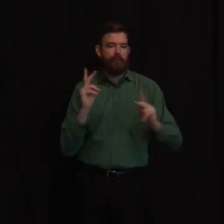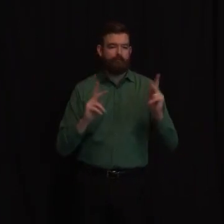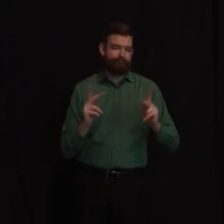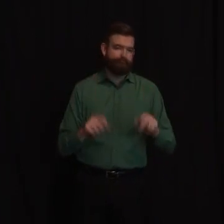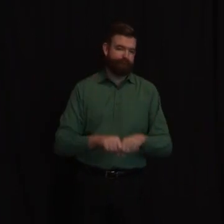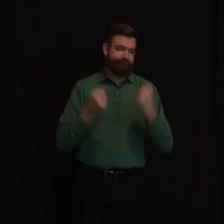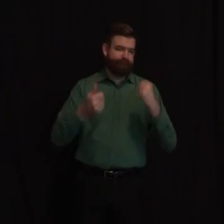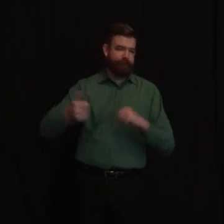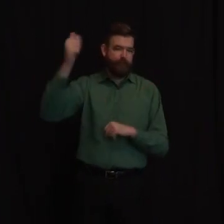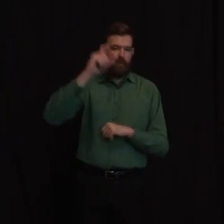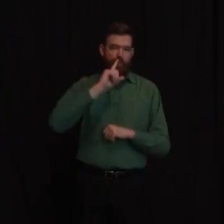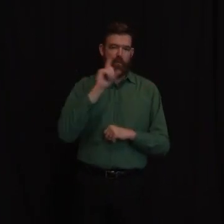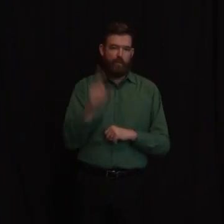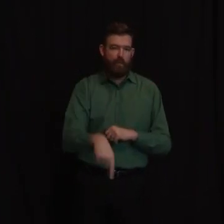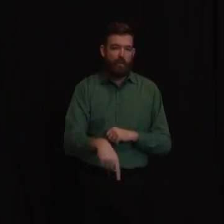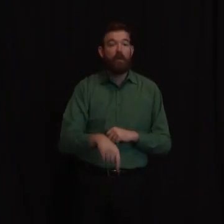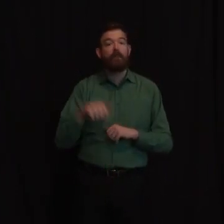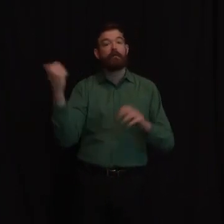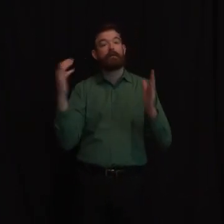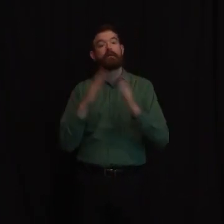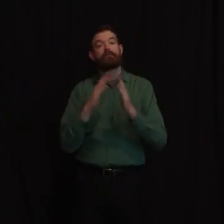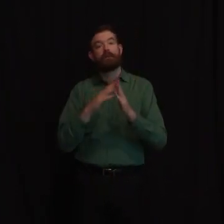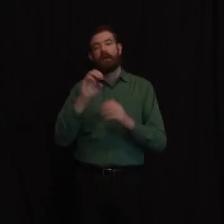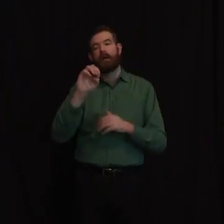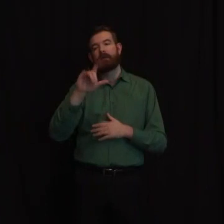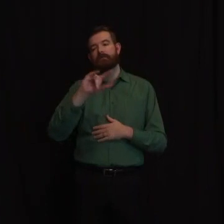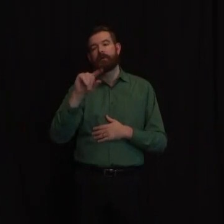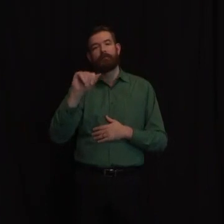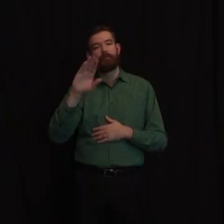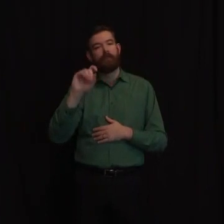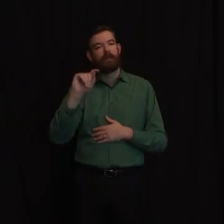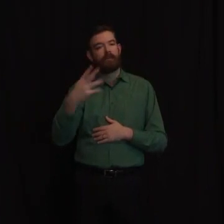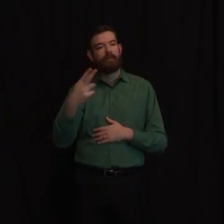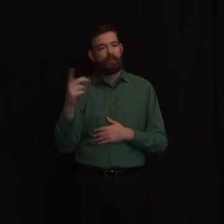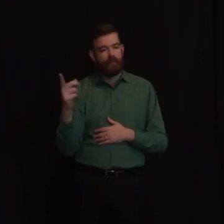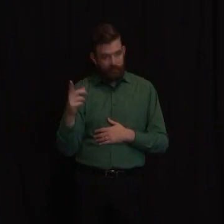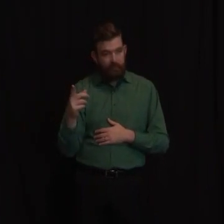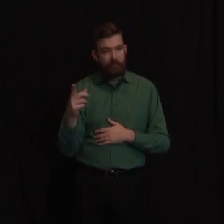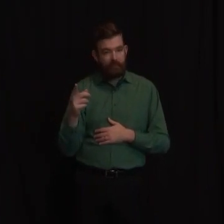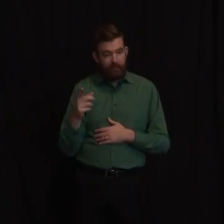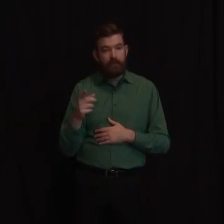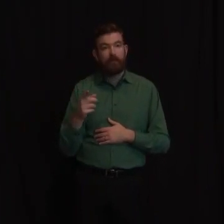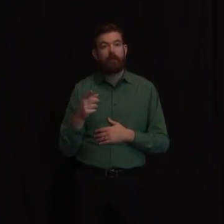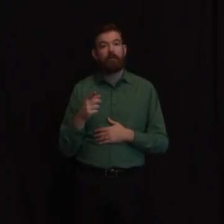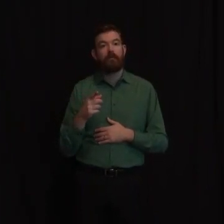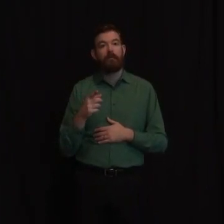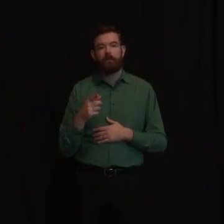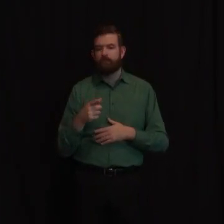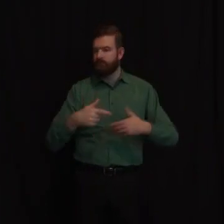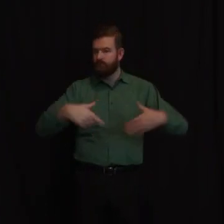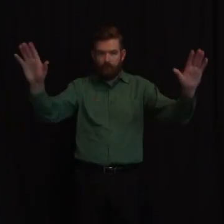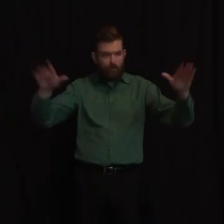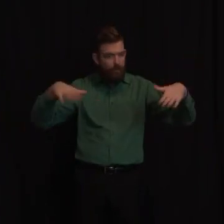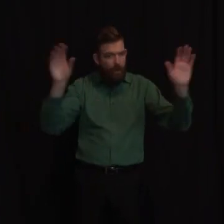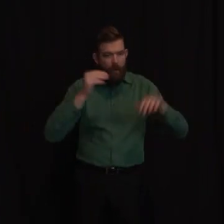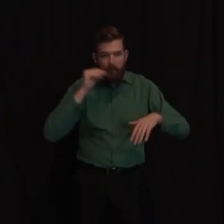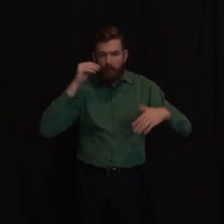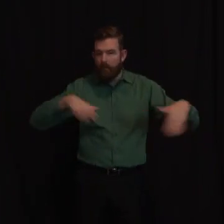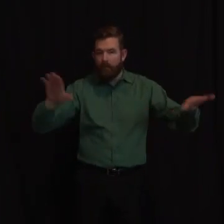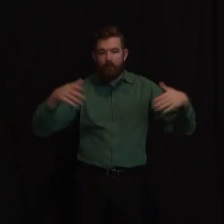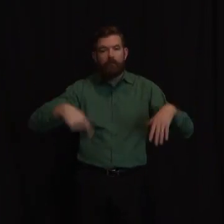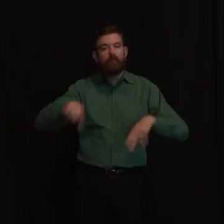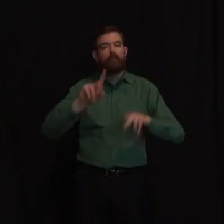In Elizabeth, 8 were cited who had been previously warned to disperse days before. And in Trenton, the